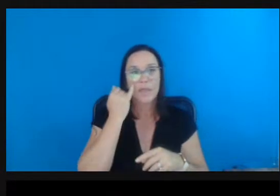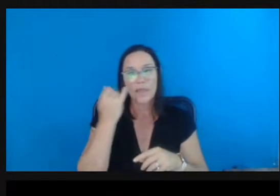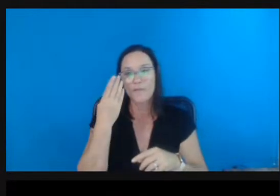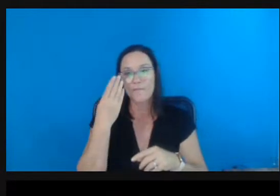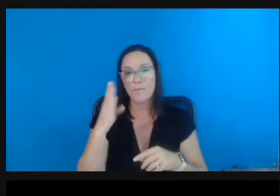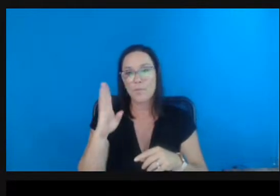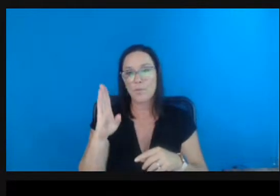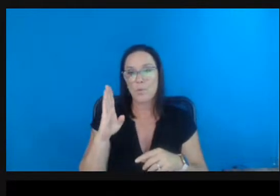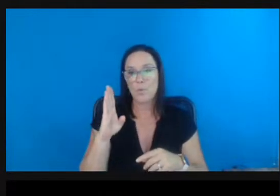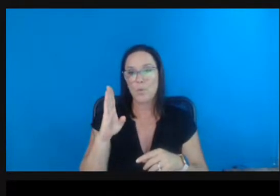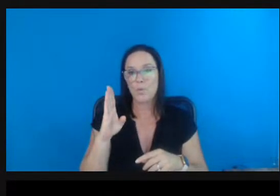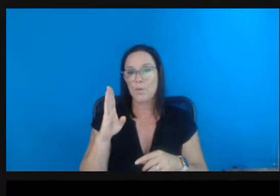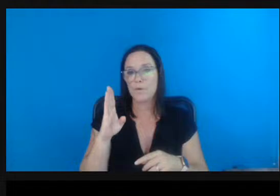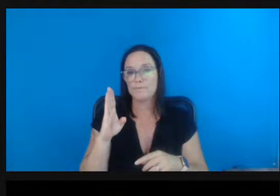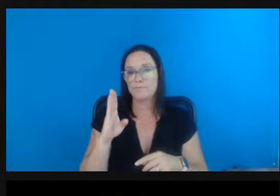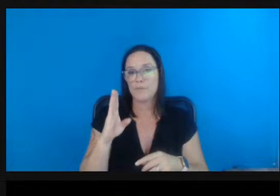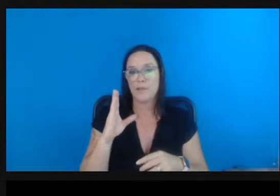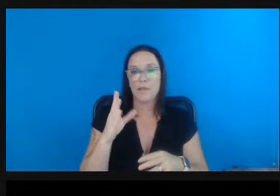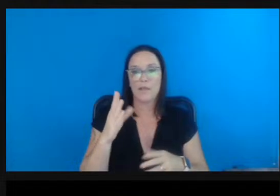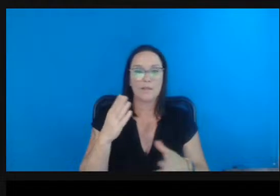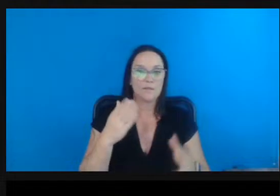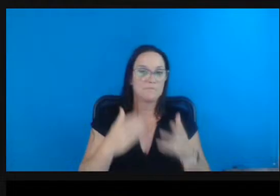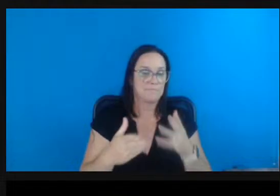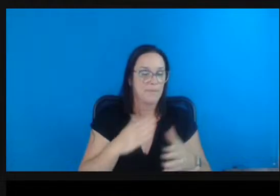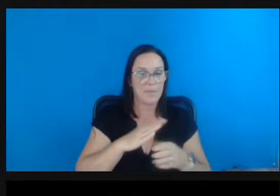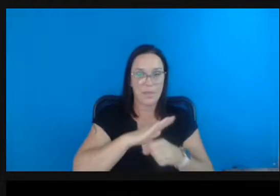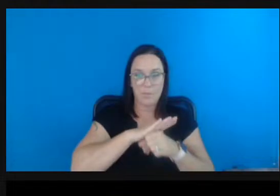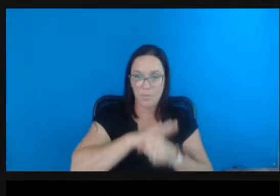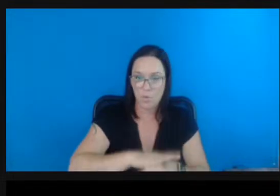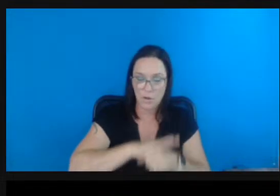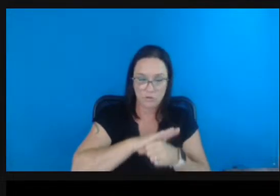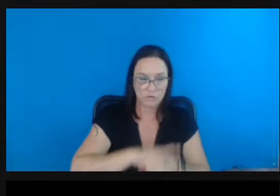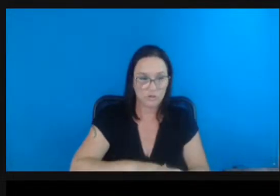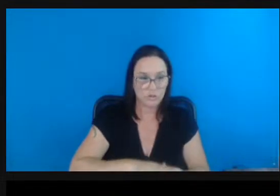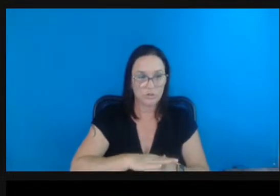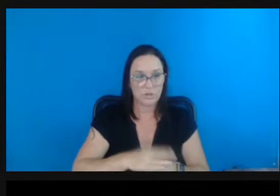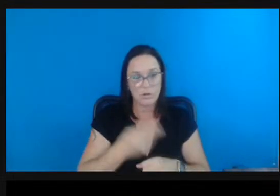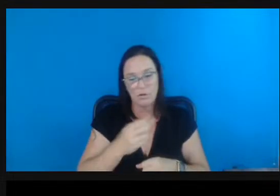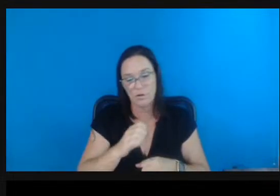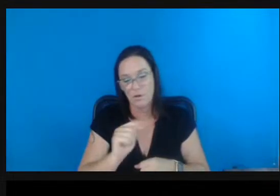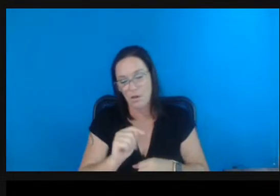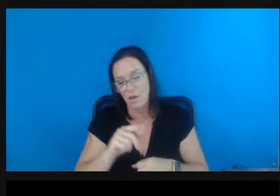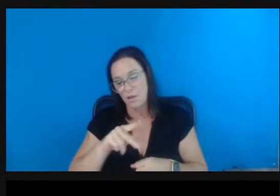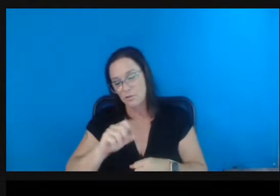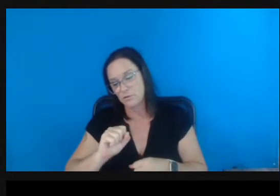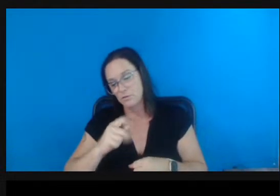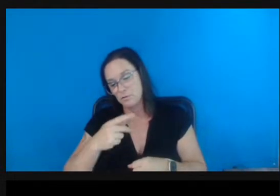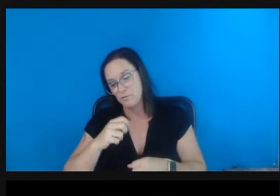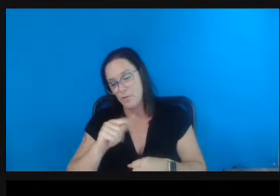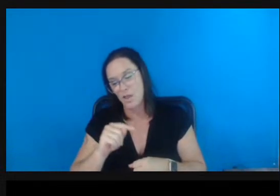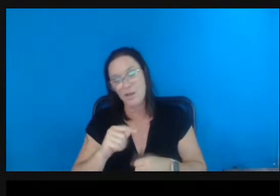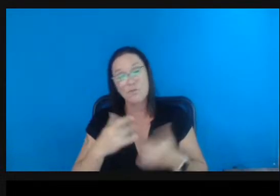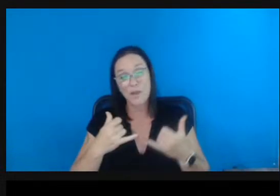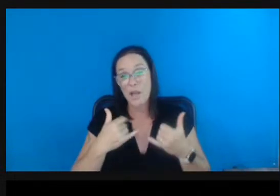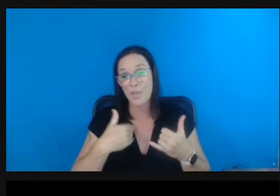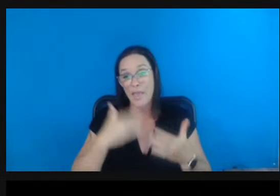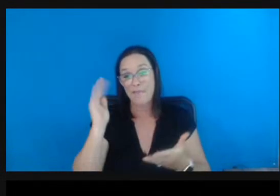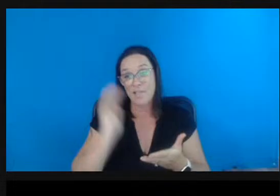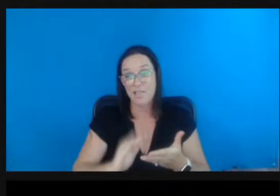kind of proxy of magma pressure from a hotspot coming to the volcano, then that could have knock-on effects with less earthquakes towards the surface as